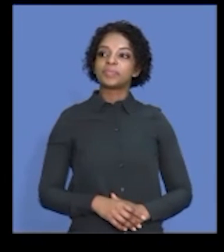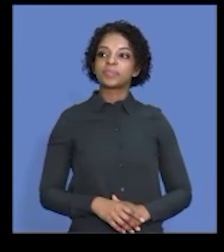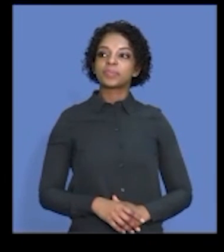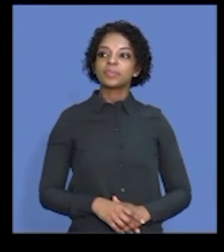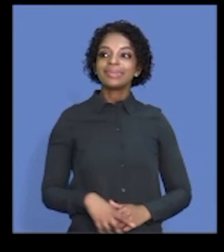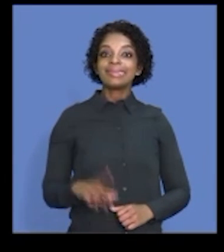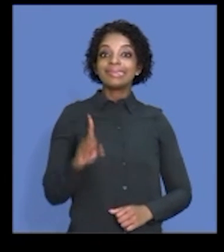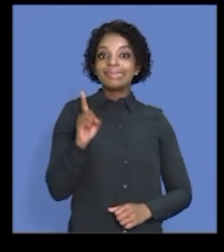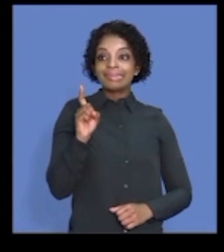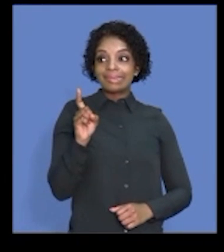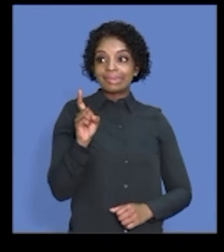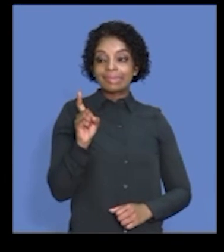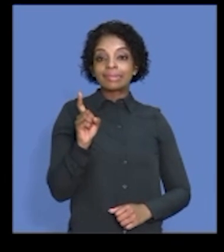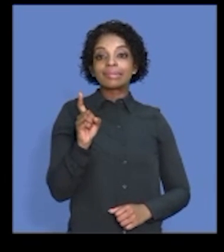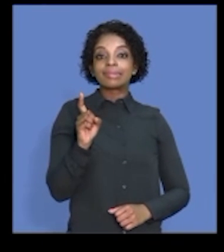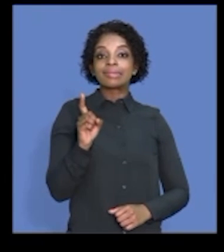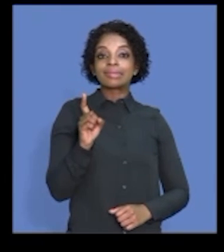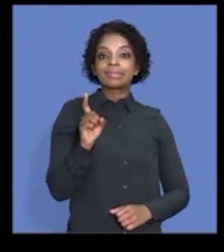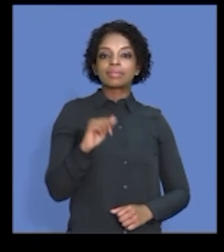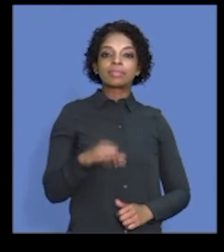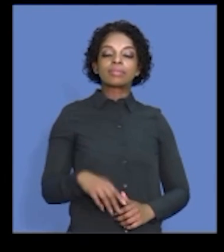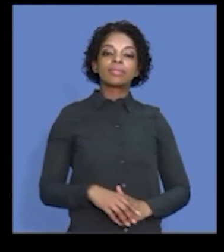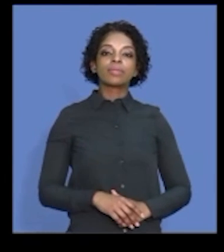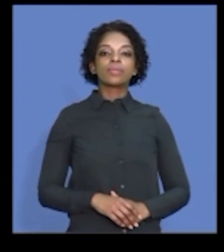This arrow,